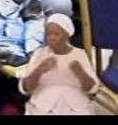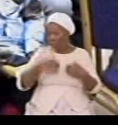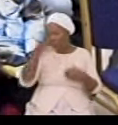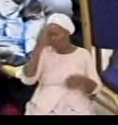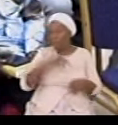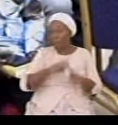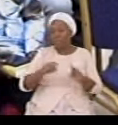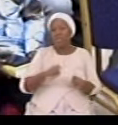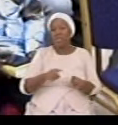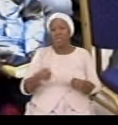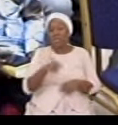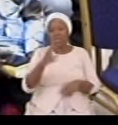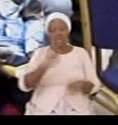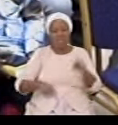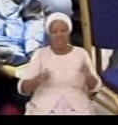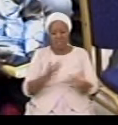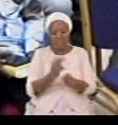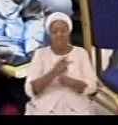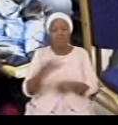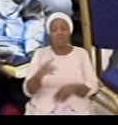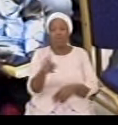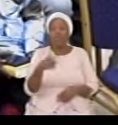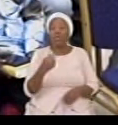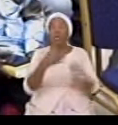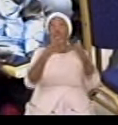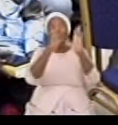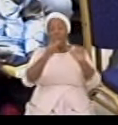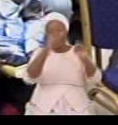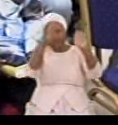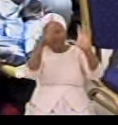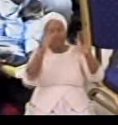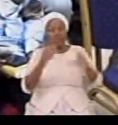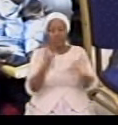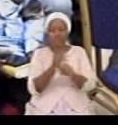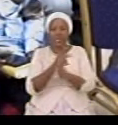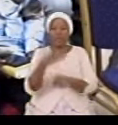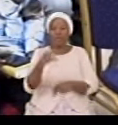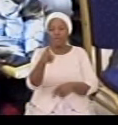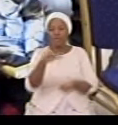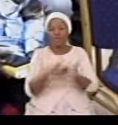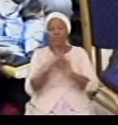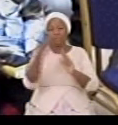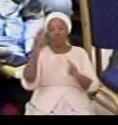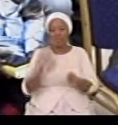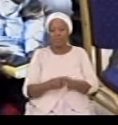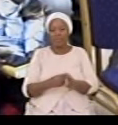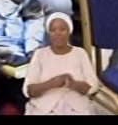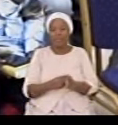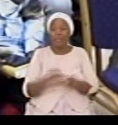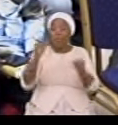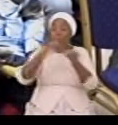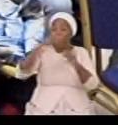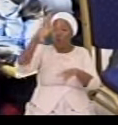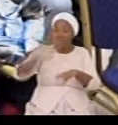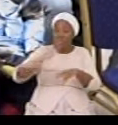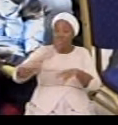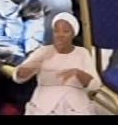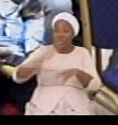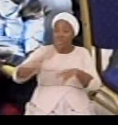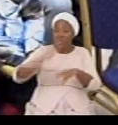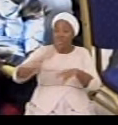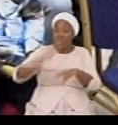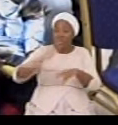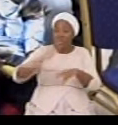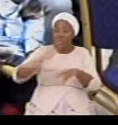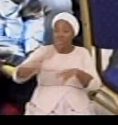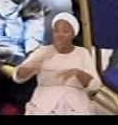cannot take care of you. The Heavenly Father will take care of you. More than earthly parents